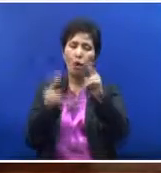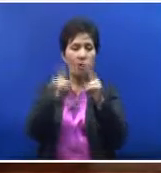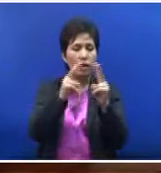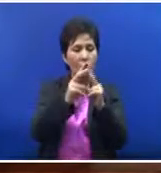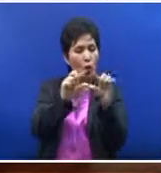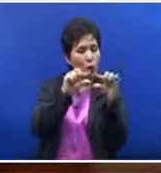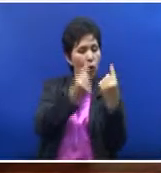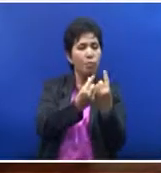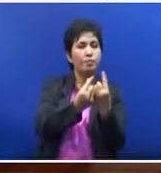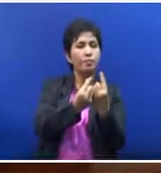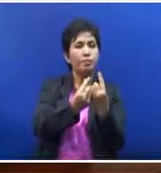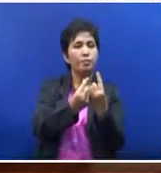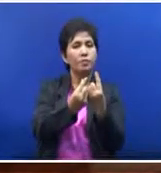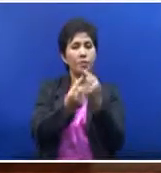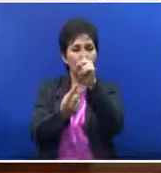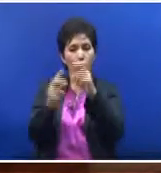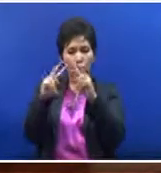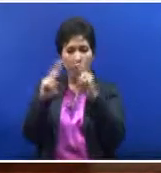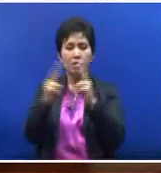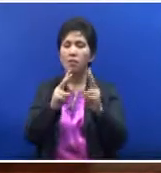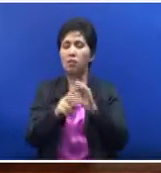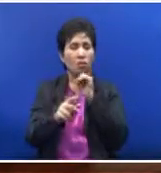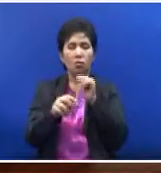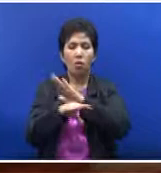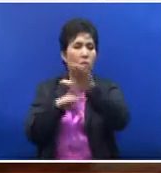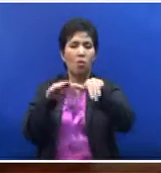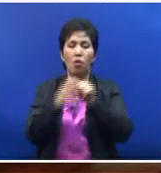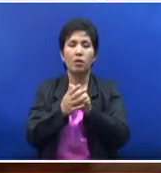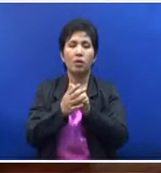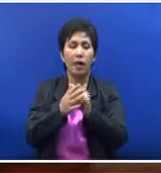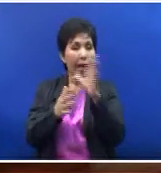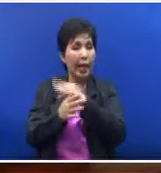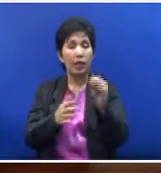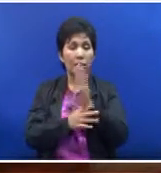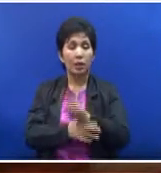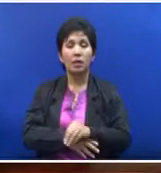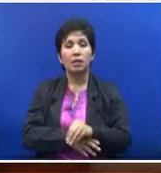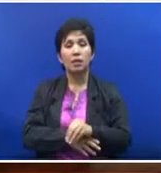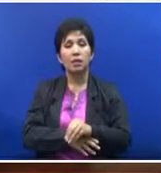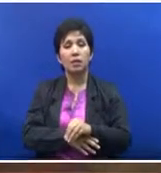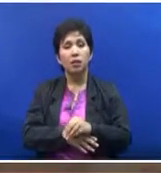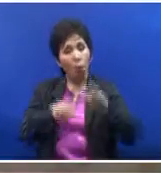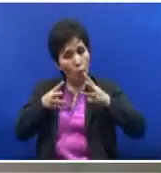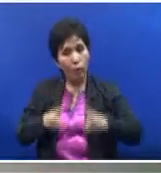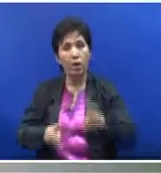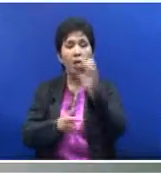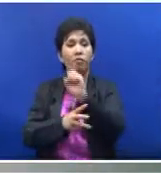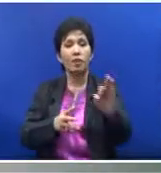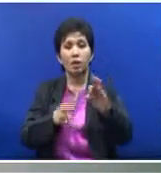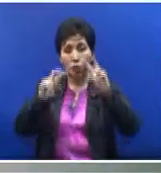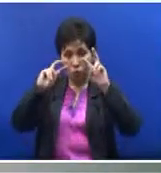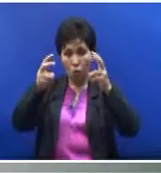group only. Okay, so it is not about everybody. Okay, and then the way of reporting